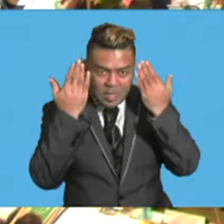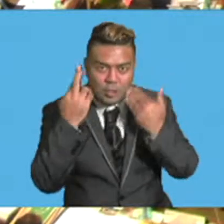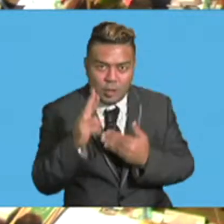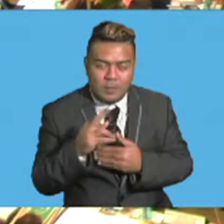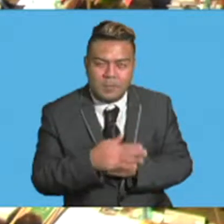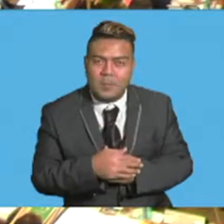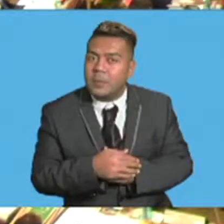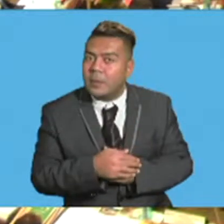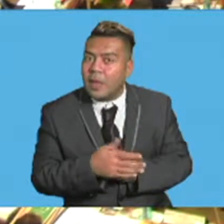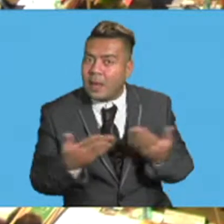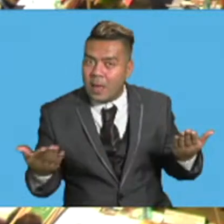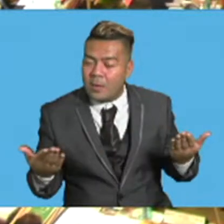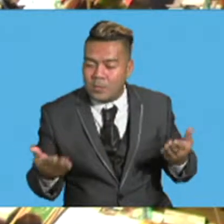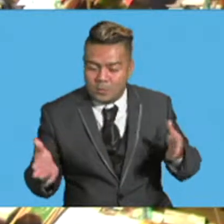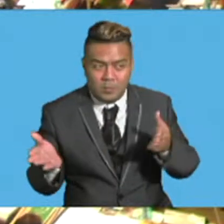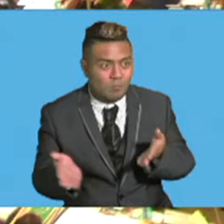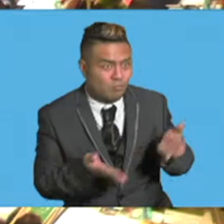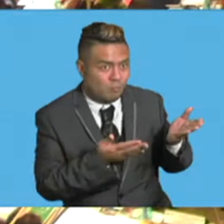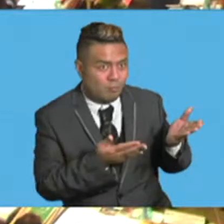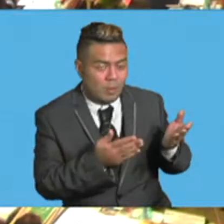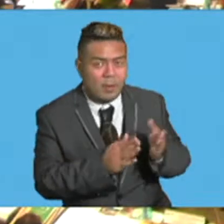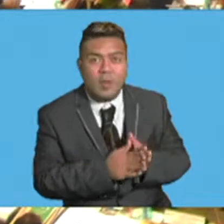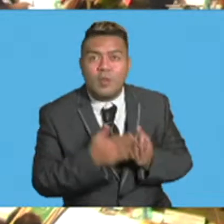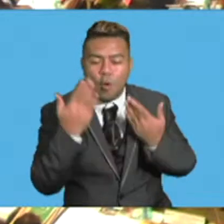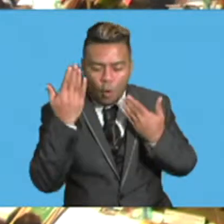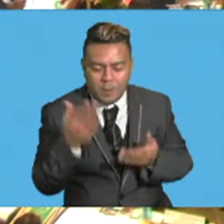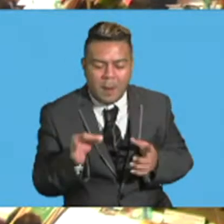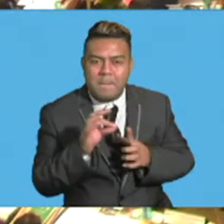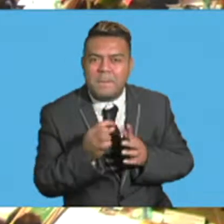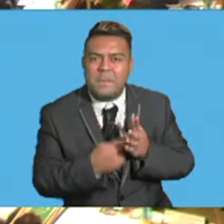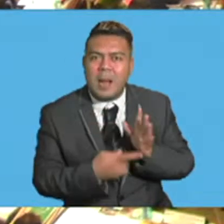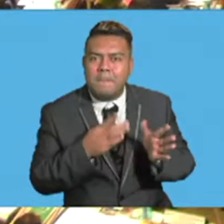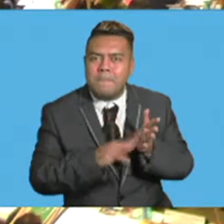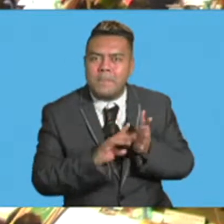give the floor to the Honourable Ramila Kumar, Minister.